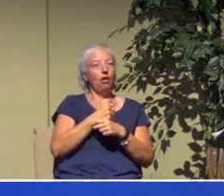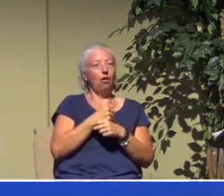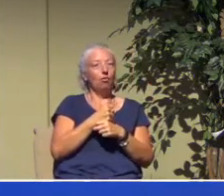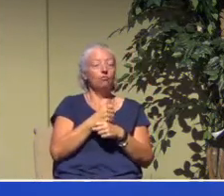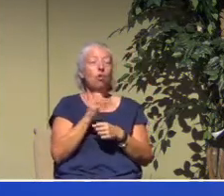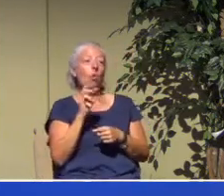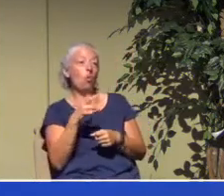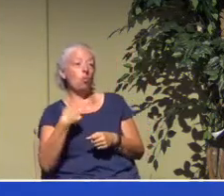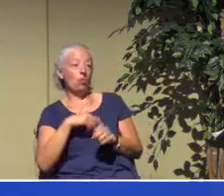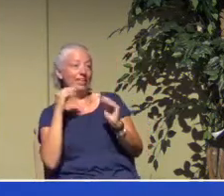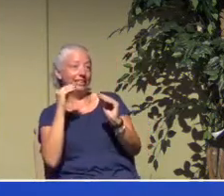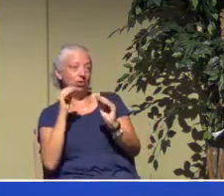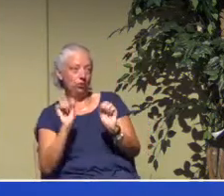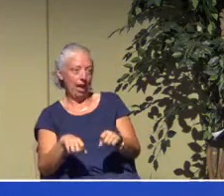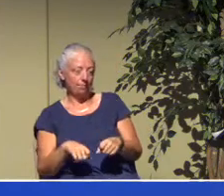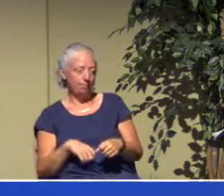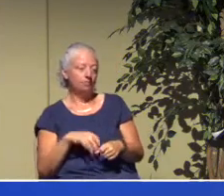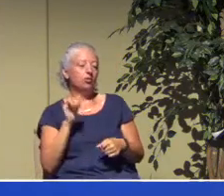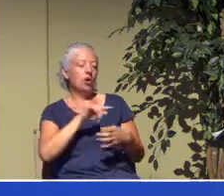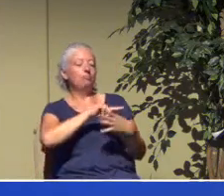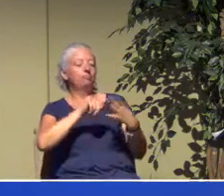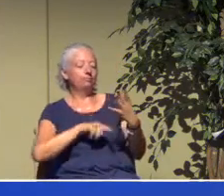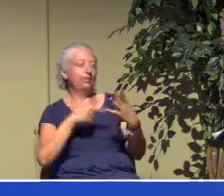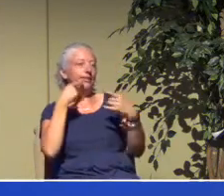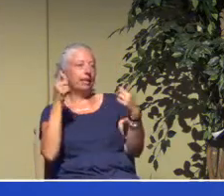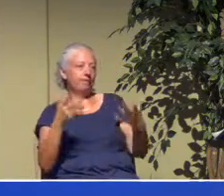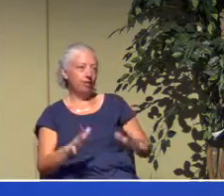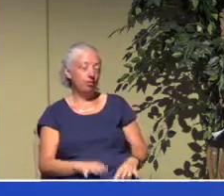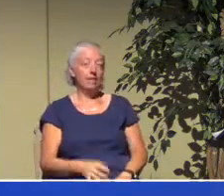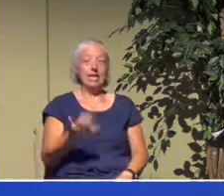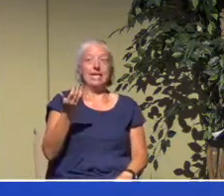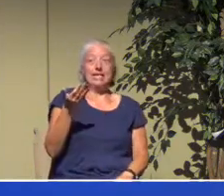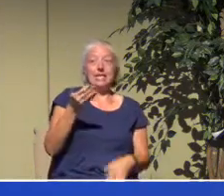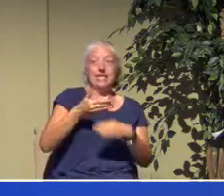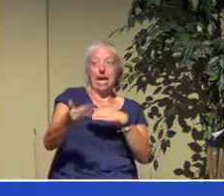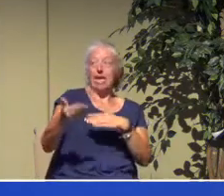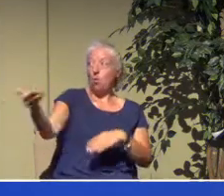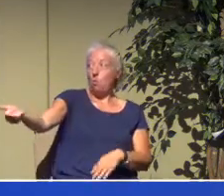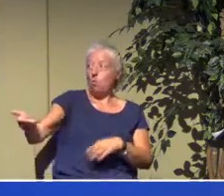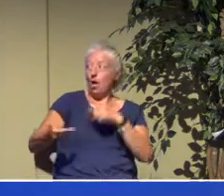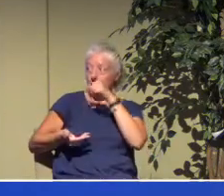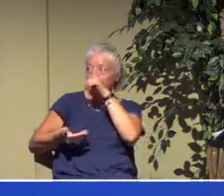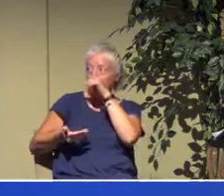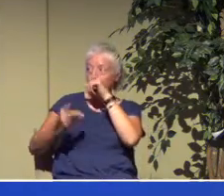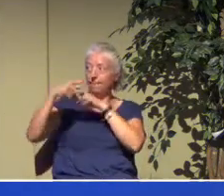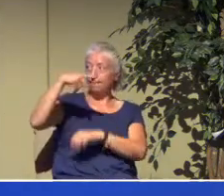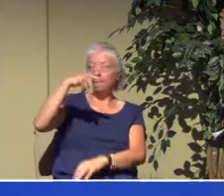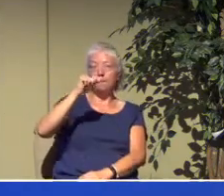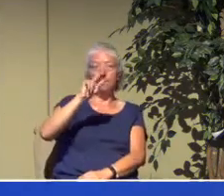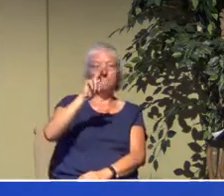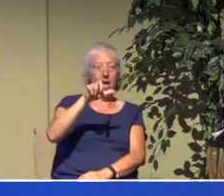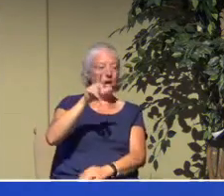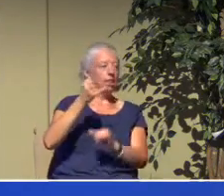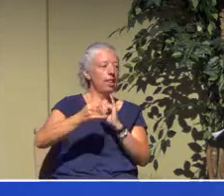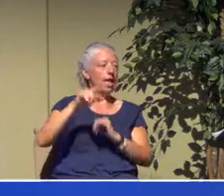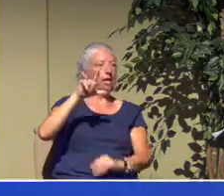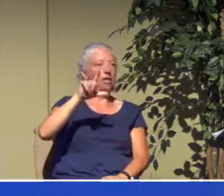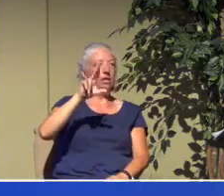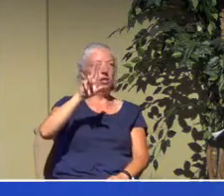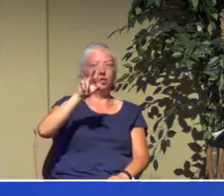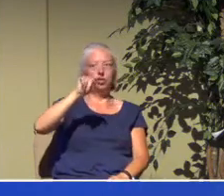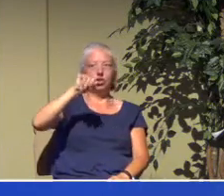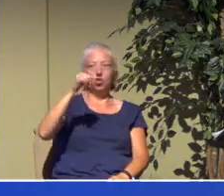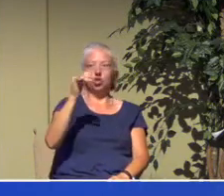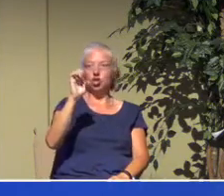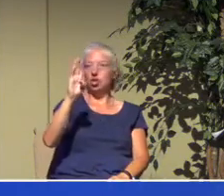That's enough for announcements. Now I would like to welcome and call up Paul Luchabor. I don't know if he's